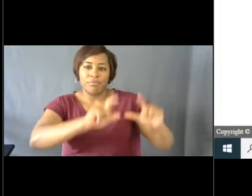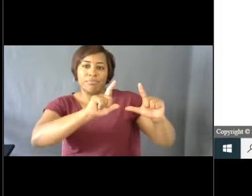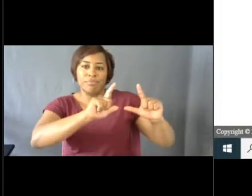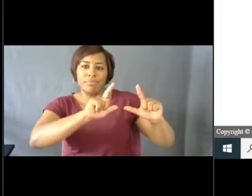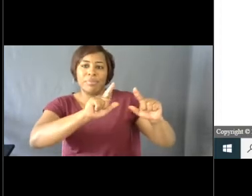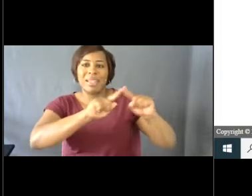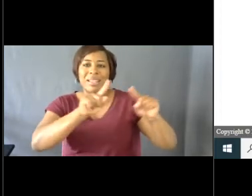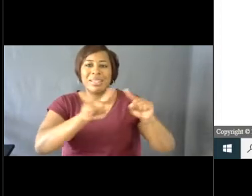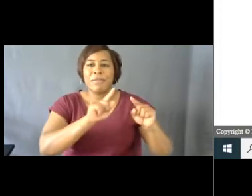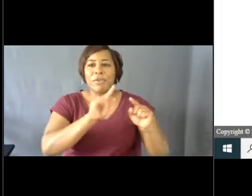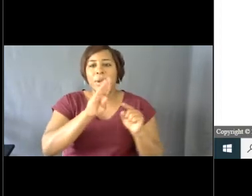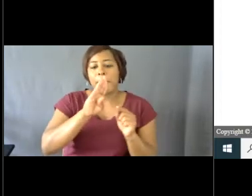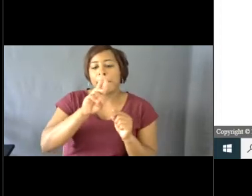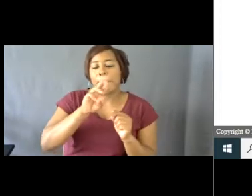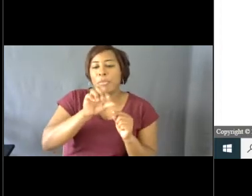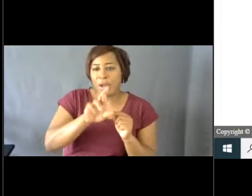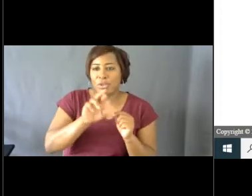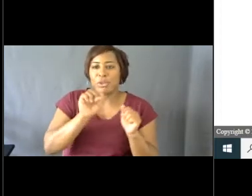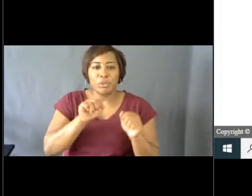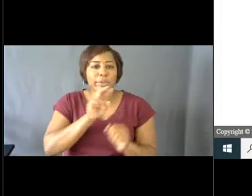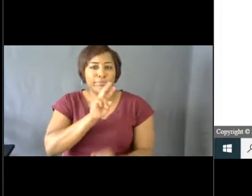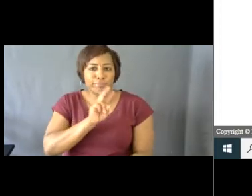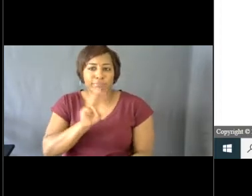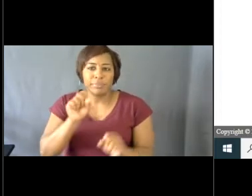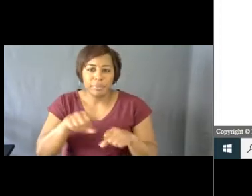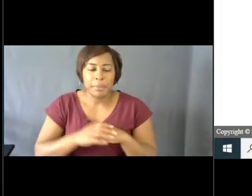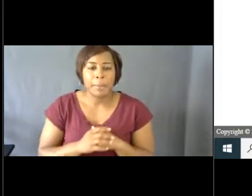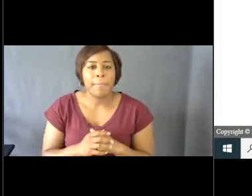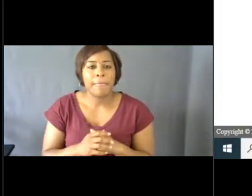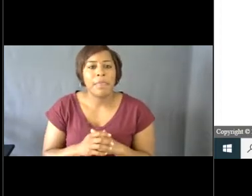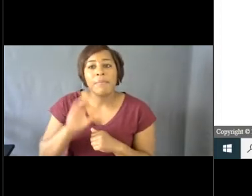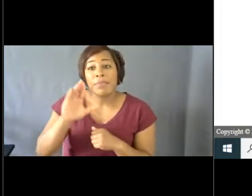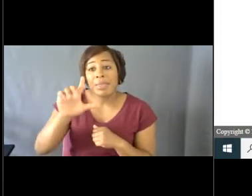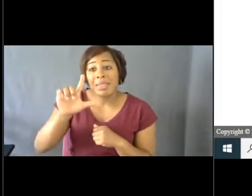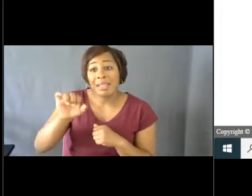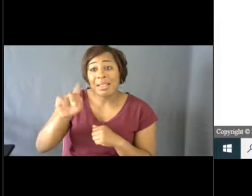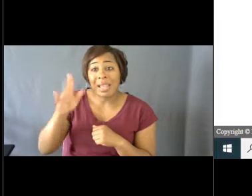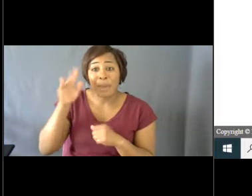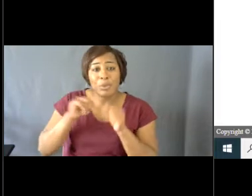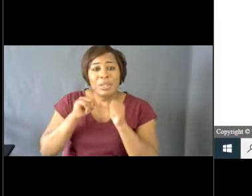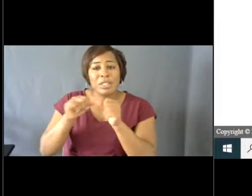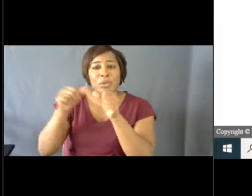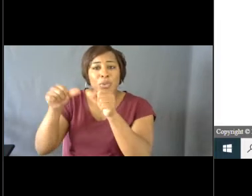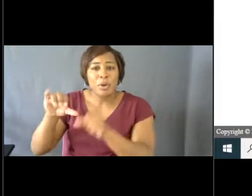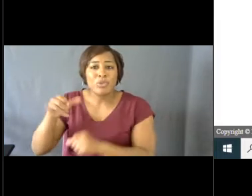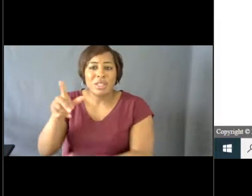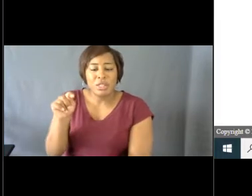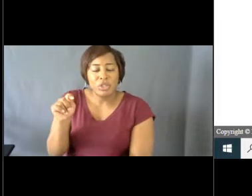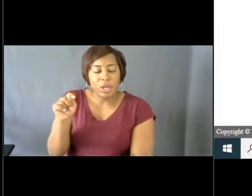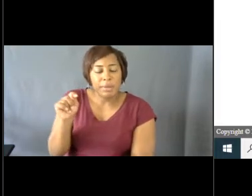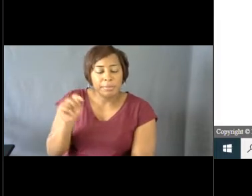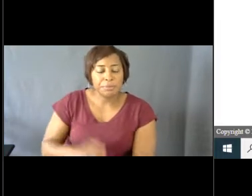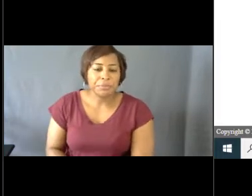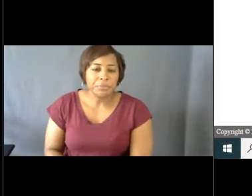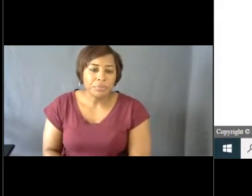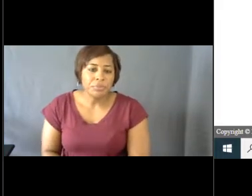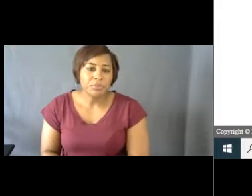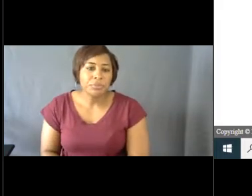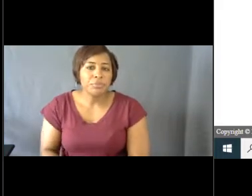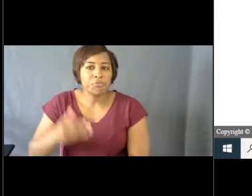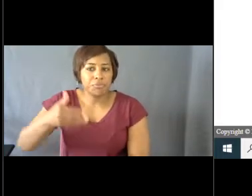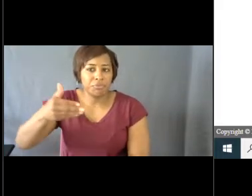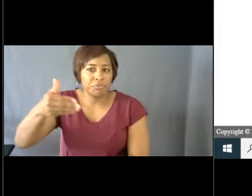follow along. I will share that link throughout the course of this meeting as well, or this webinar as well. And so if